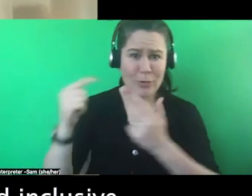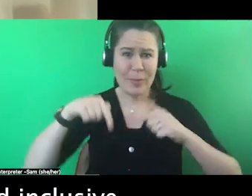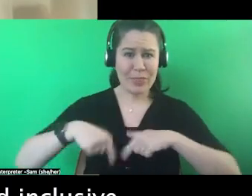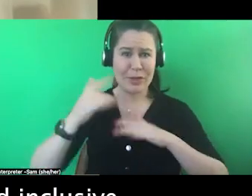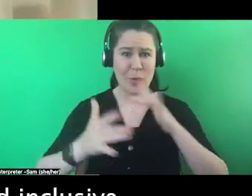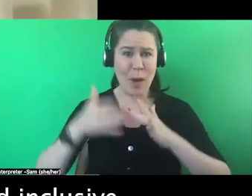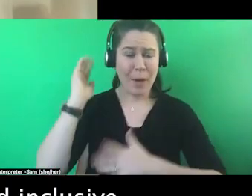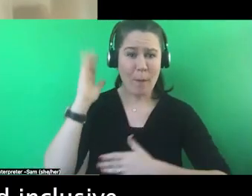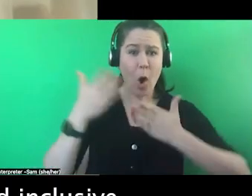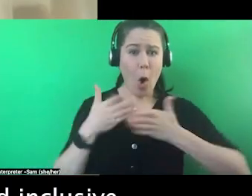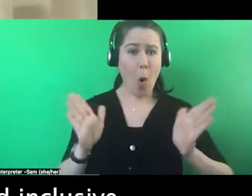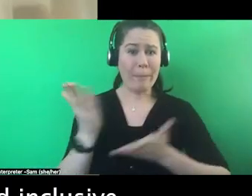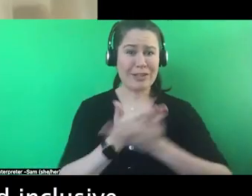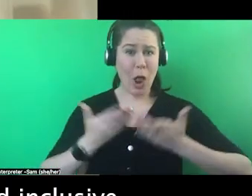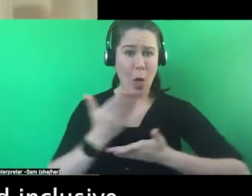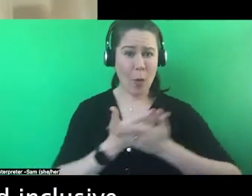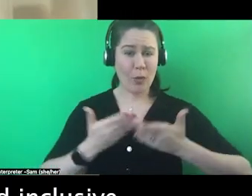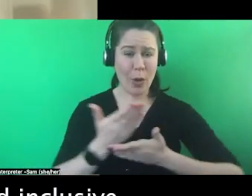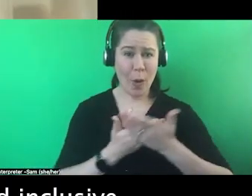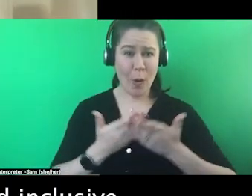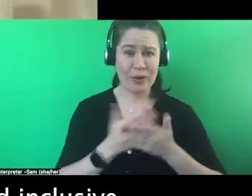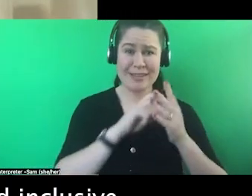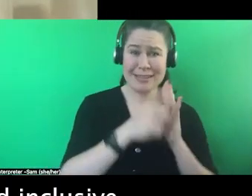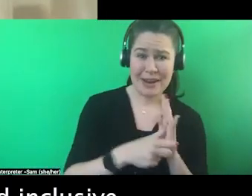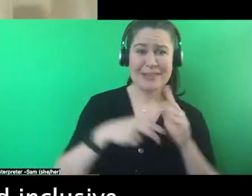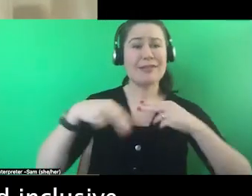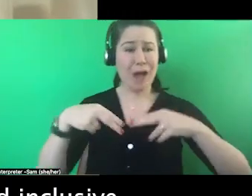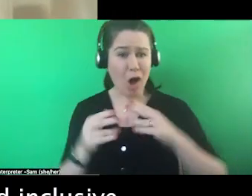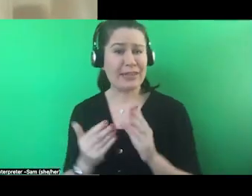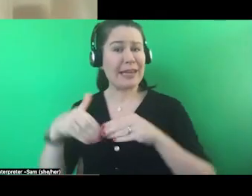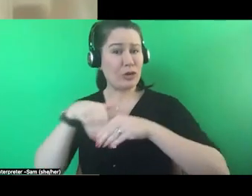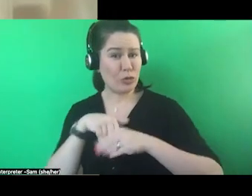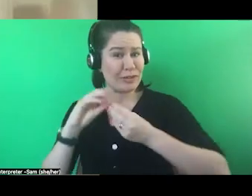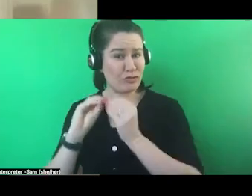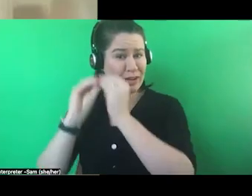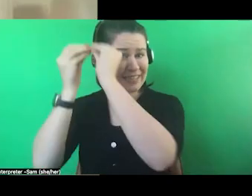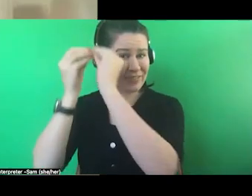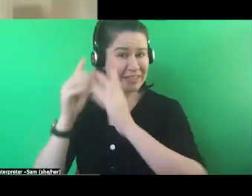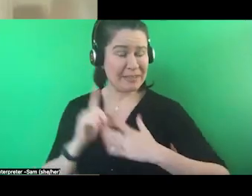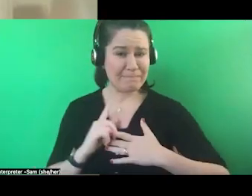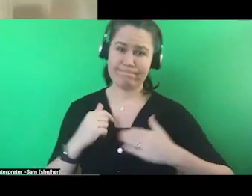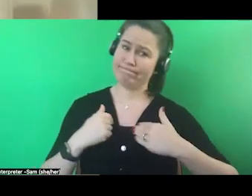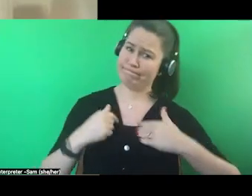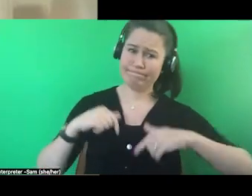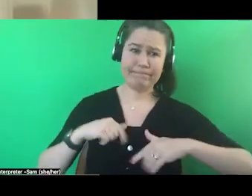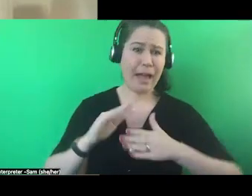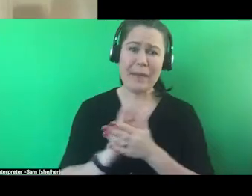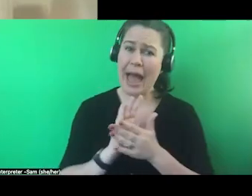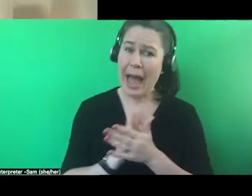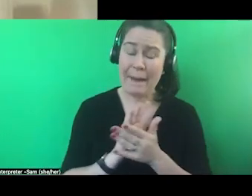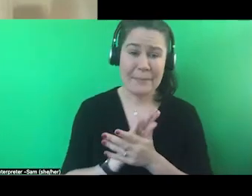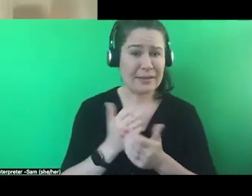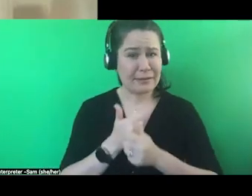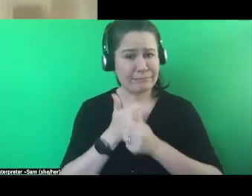Open Dialogo in Conversation, Disability Dance and Inclusive Creativity. I'm very happy to help you discover